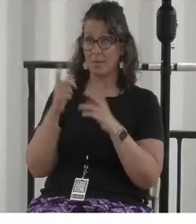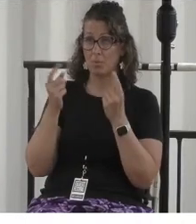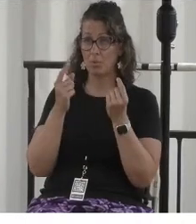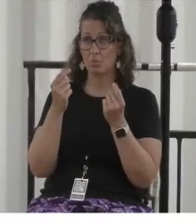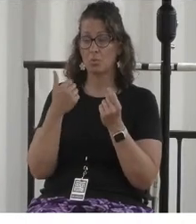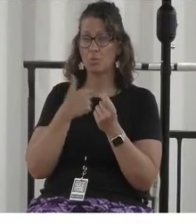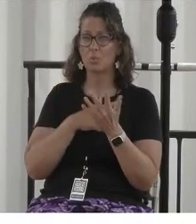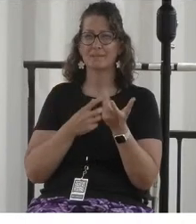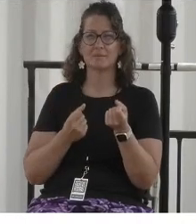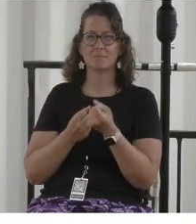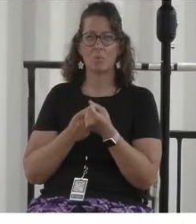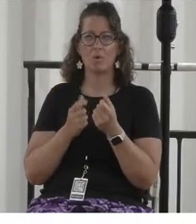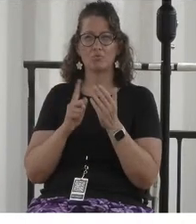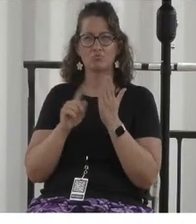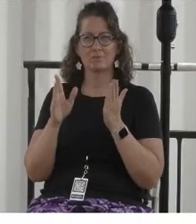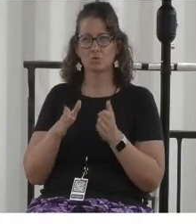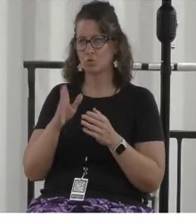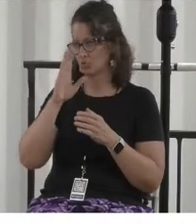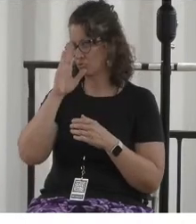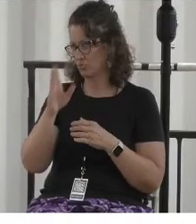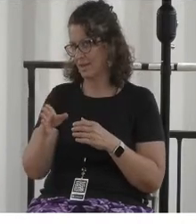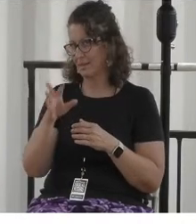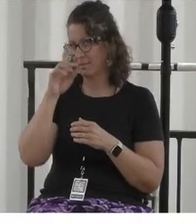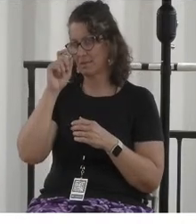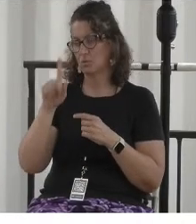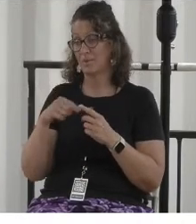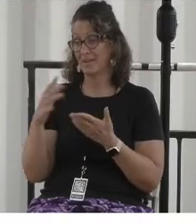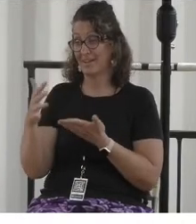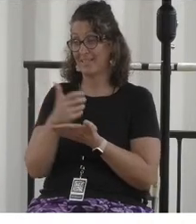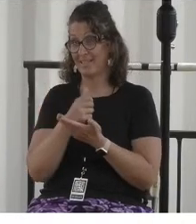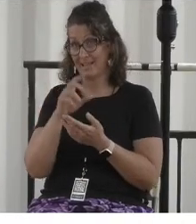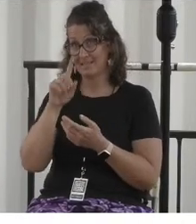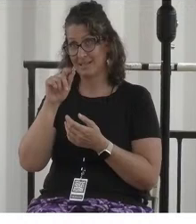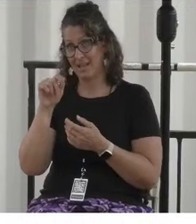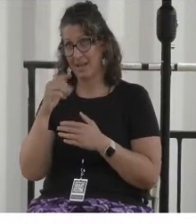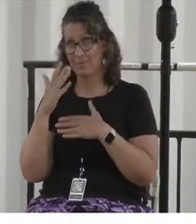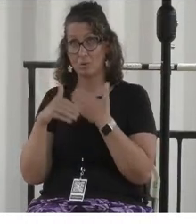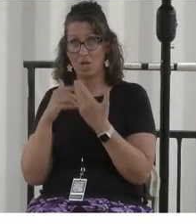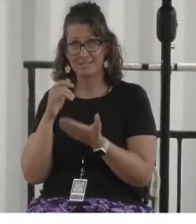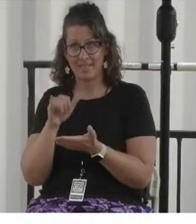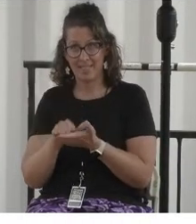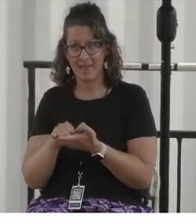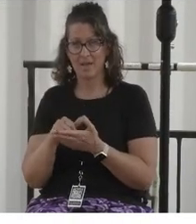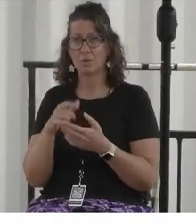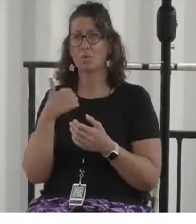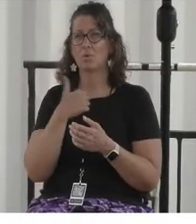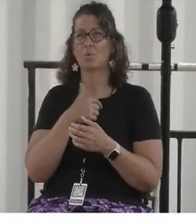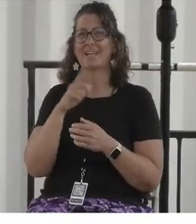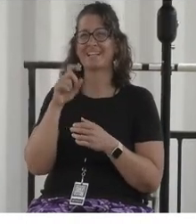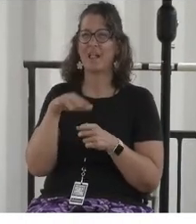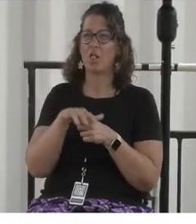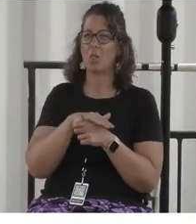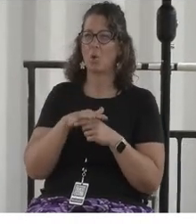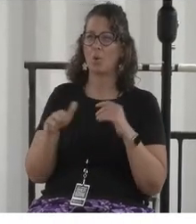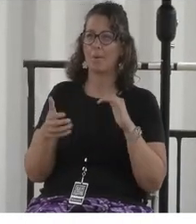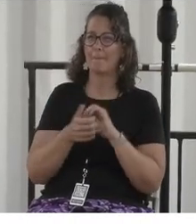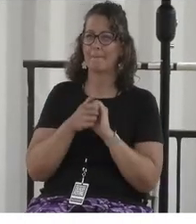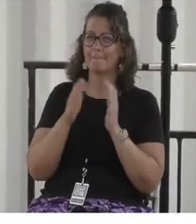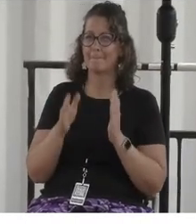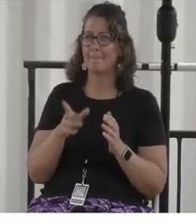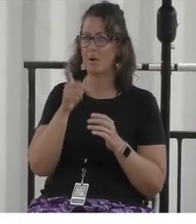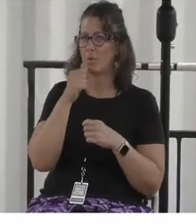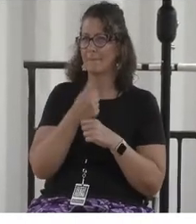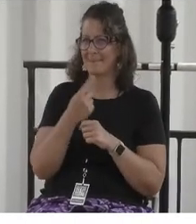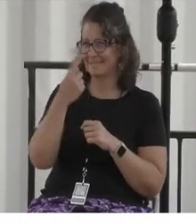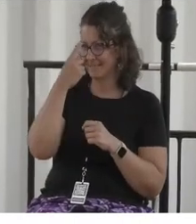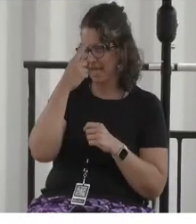we support researchers directly, because when we collect data and we process this data, we need a local partner who can make